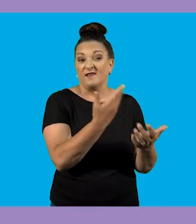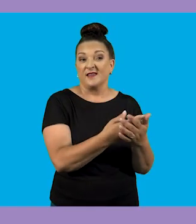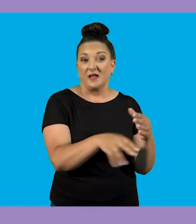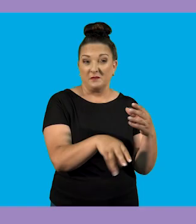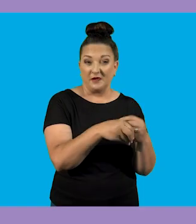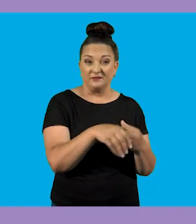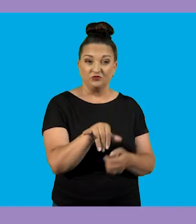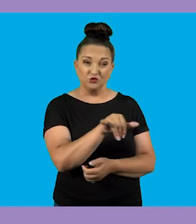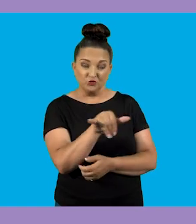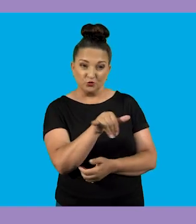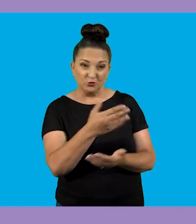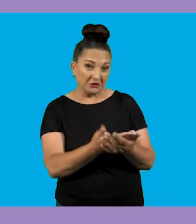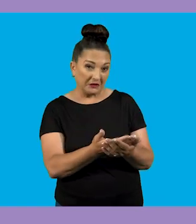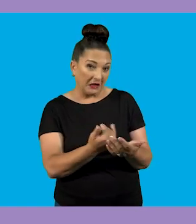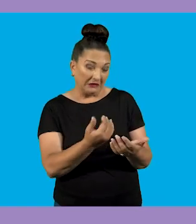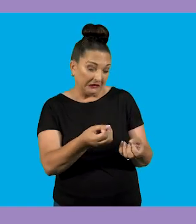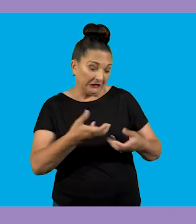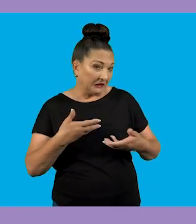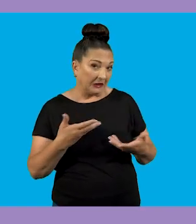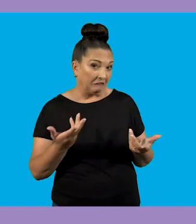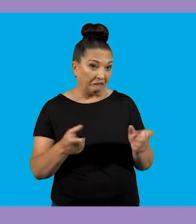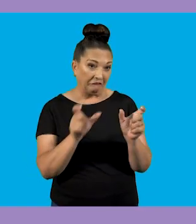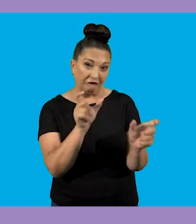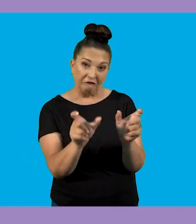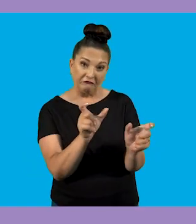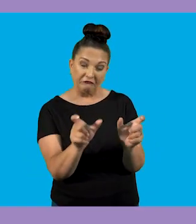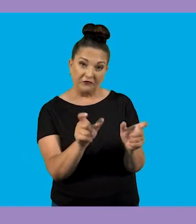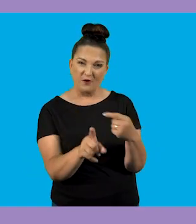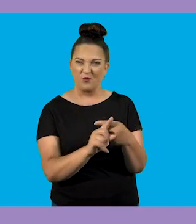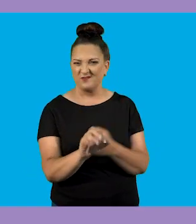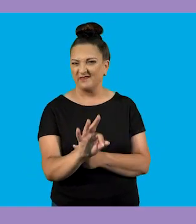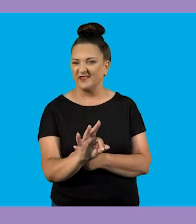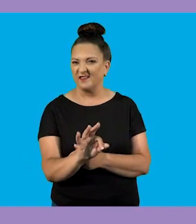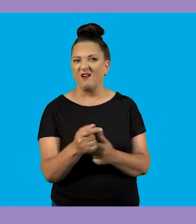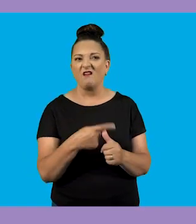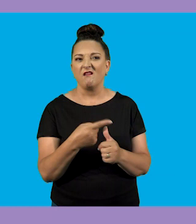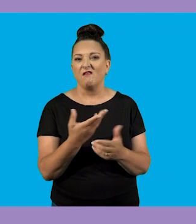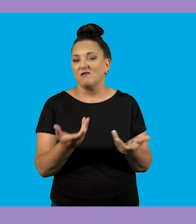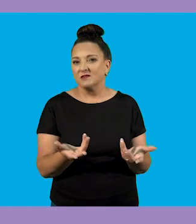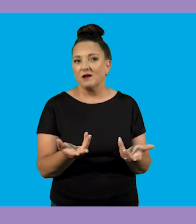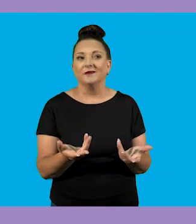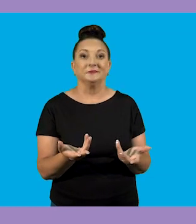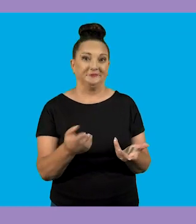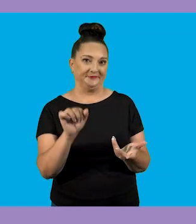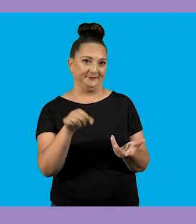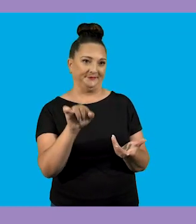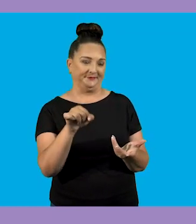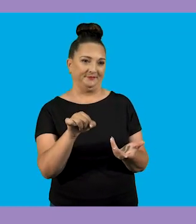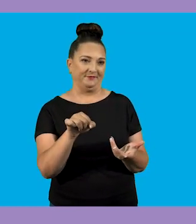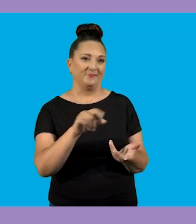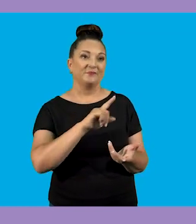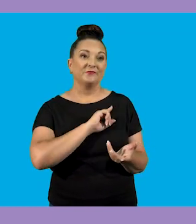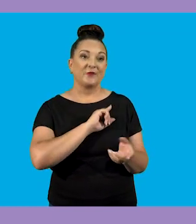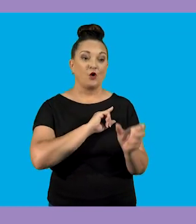So which of the factors give me a positive 3 when I add them? Yes, it is going to be the